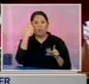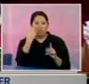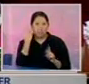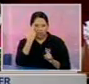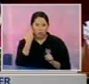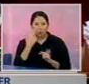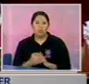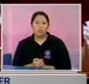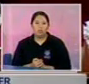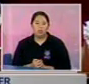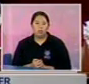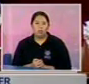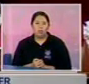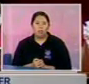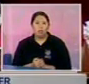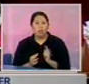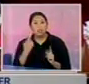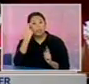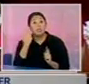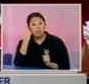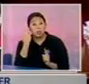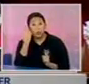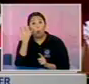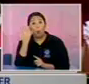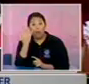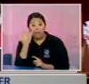what the chair cautioned the